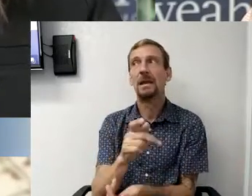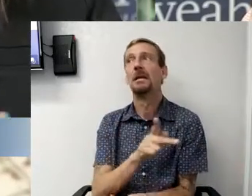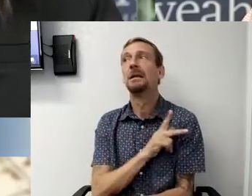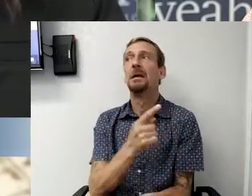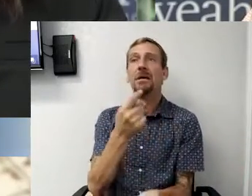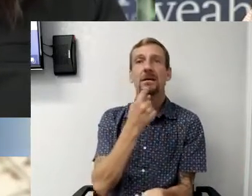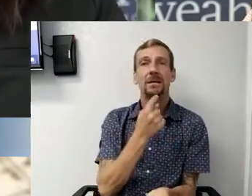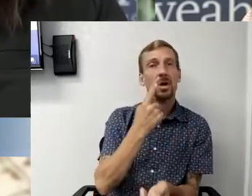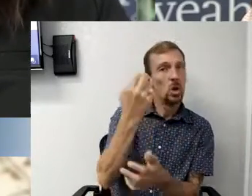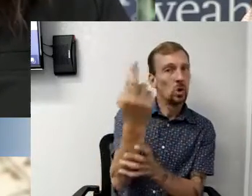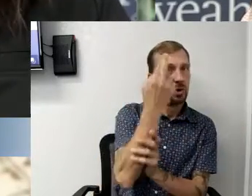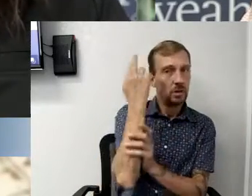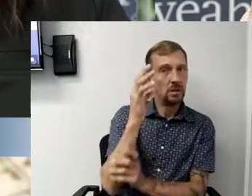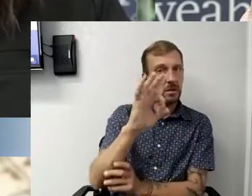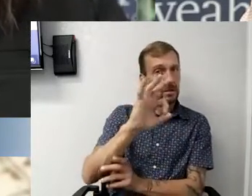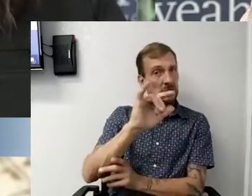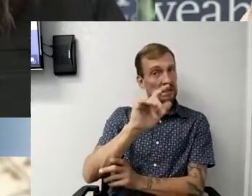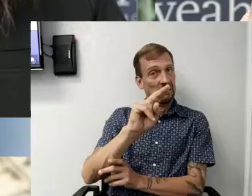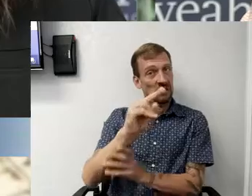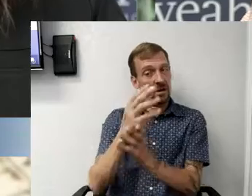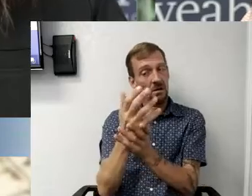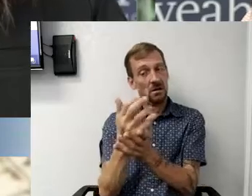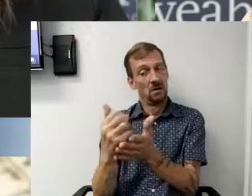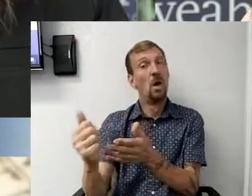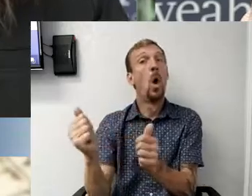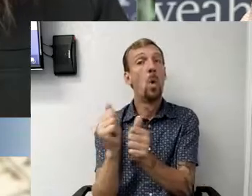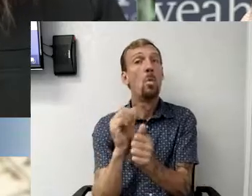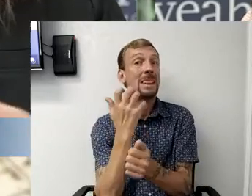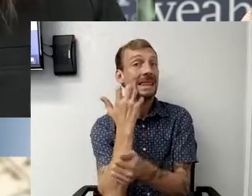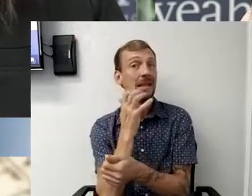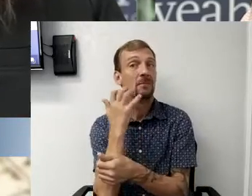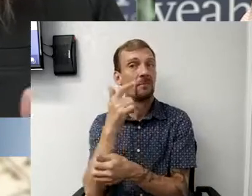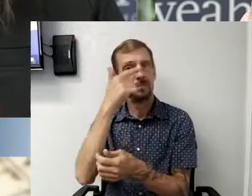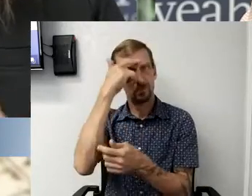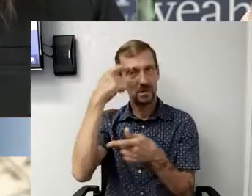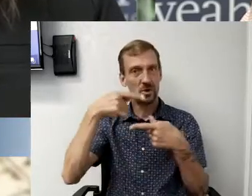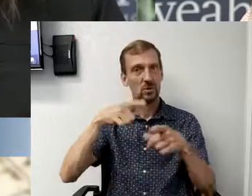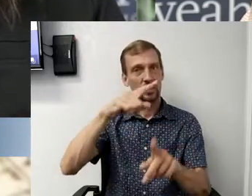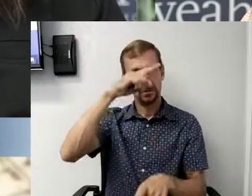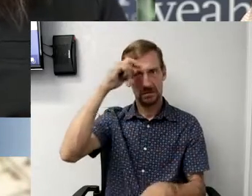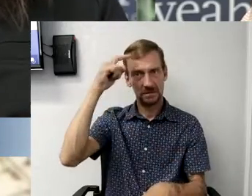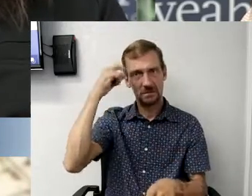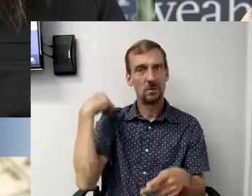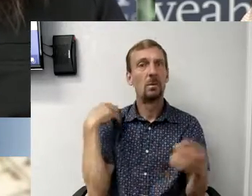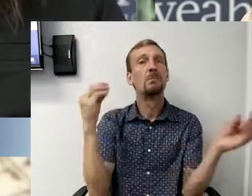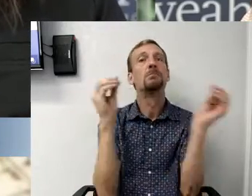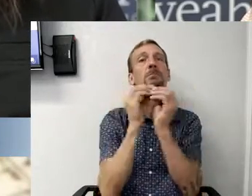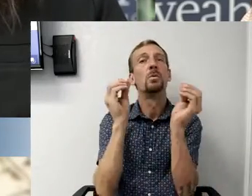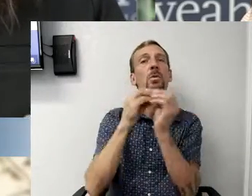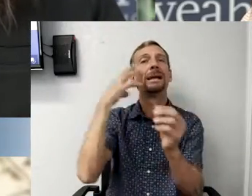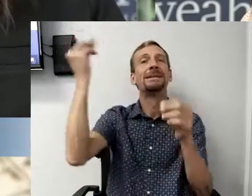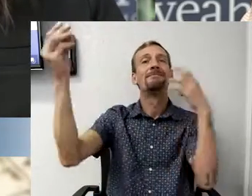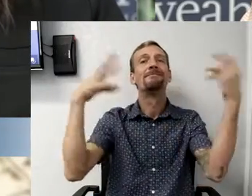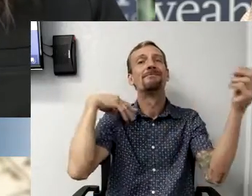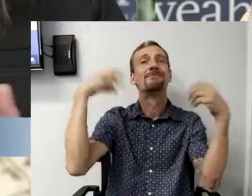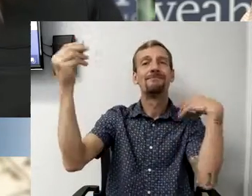flu goes away with the heat is mostly because in the summer we do more outdoor activities. So it doesn't actually kill